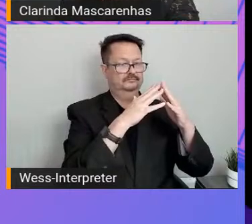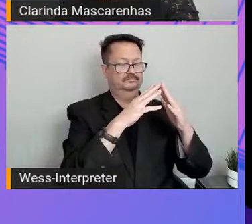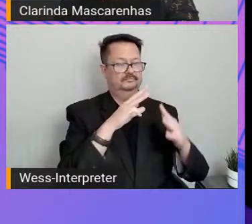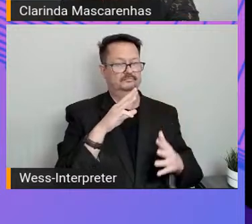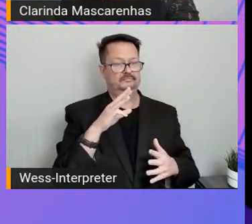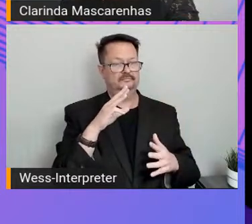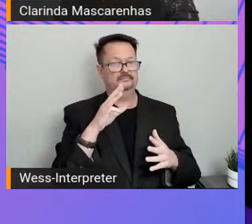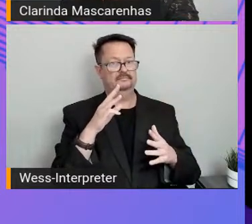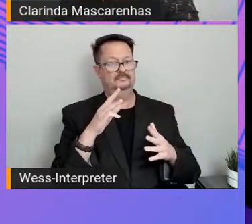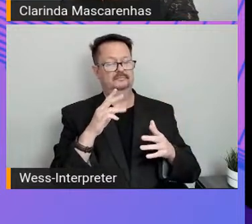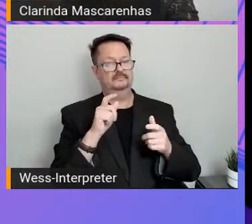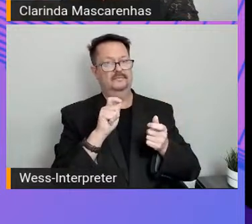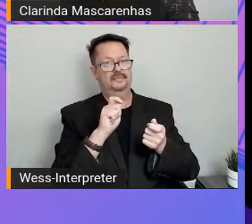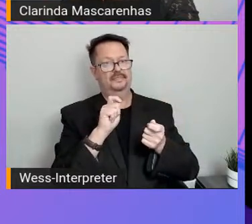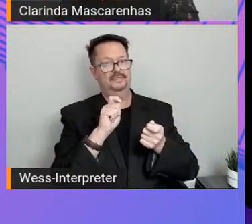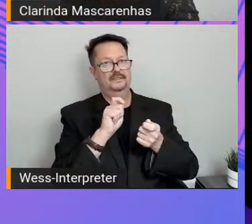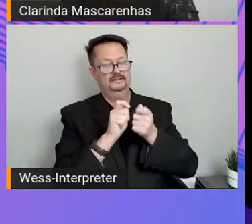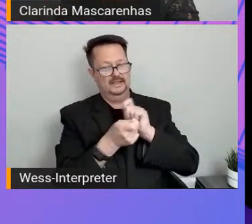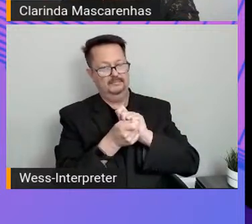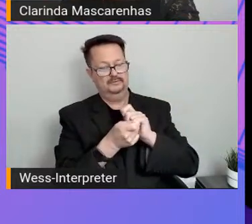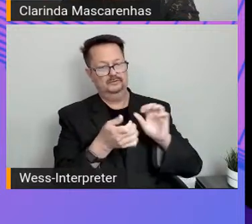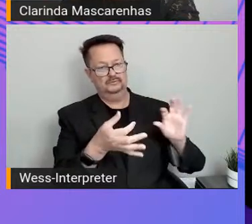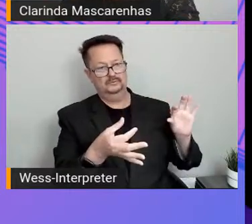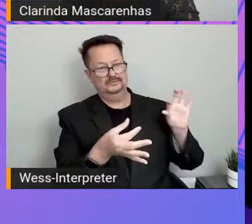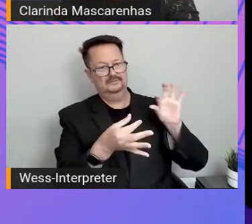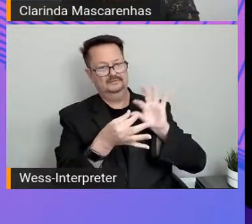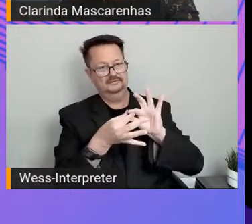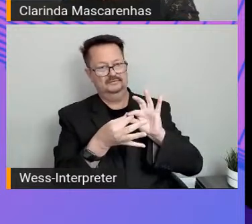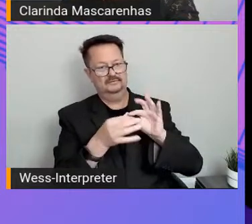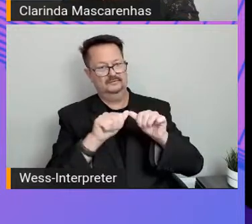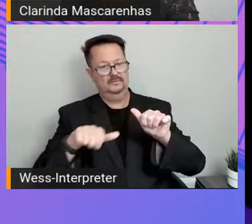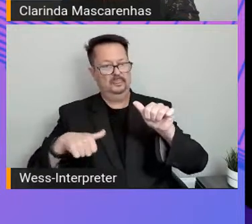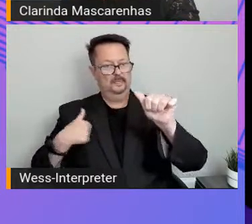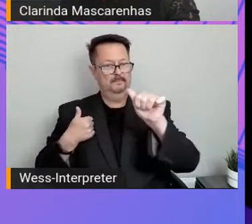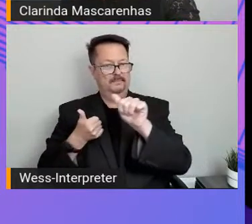gives them that flexibility to connect to any backend of their choice.